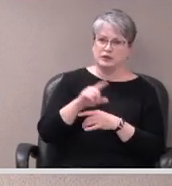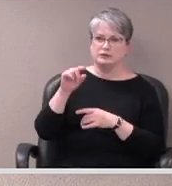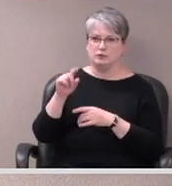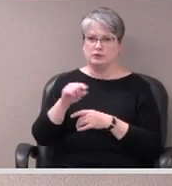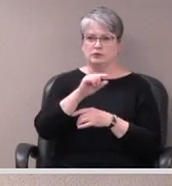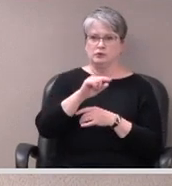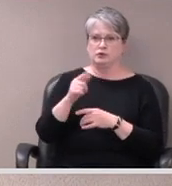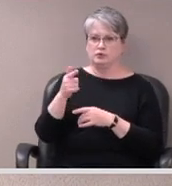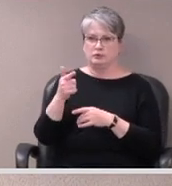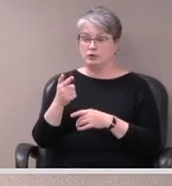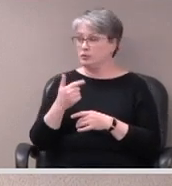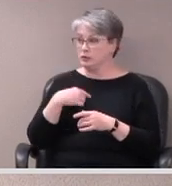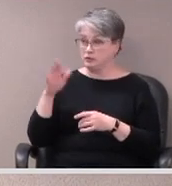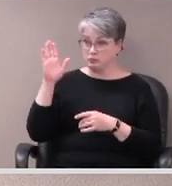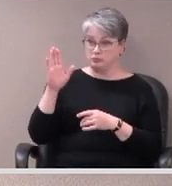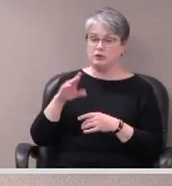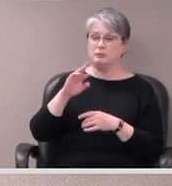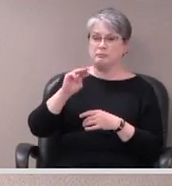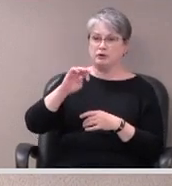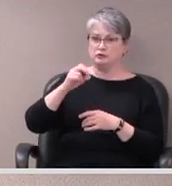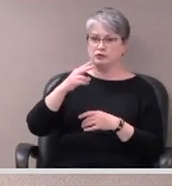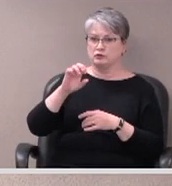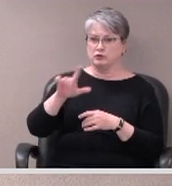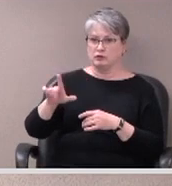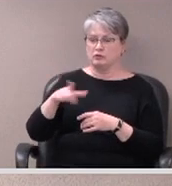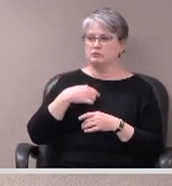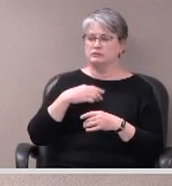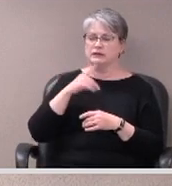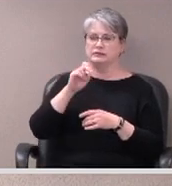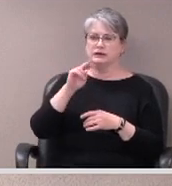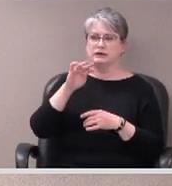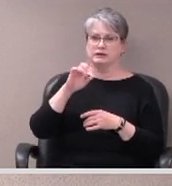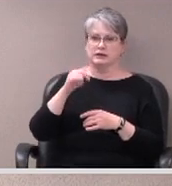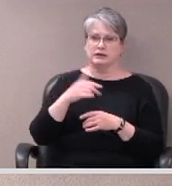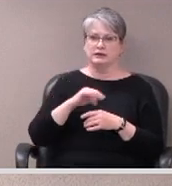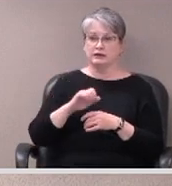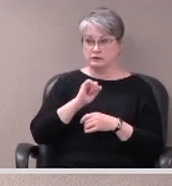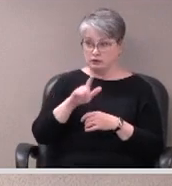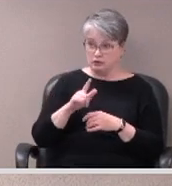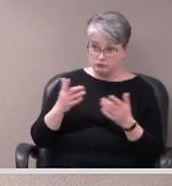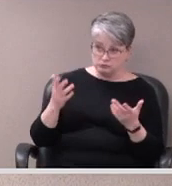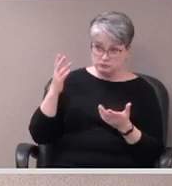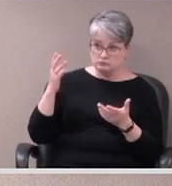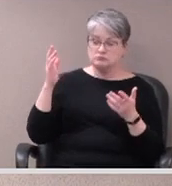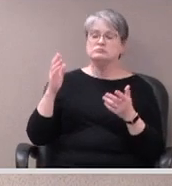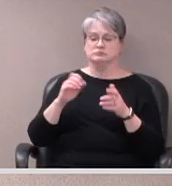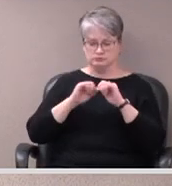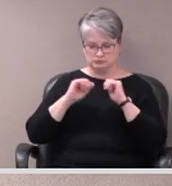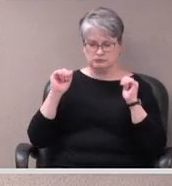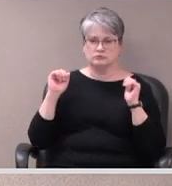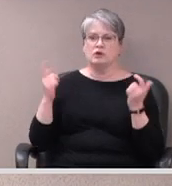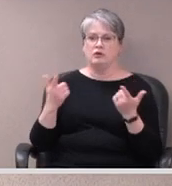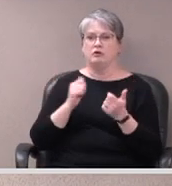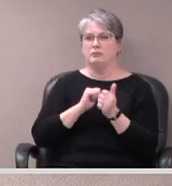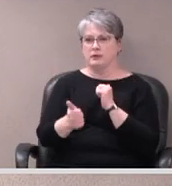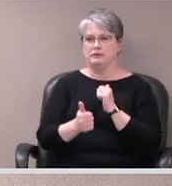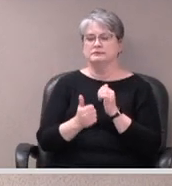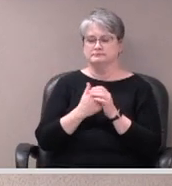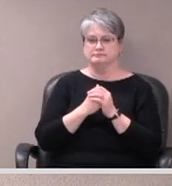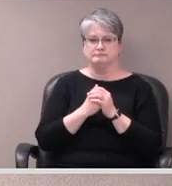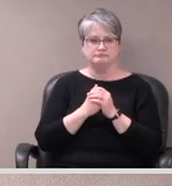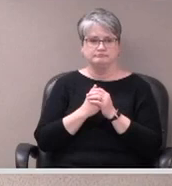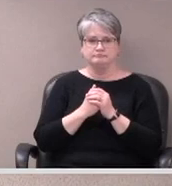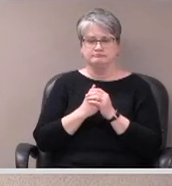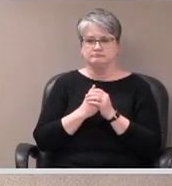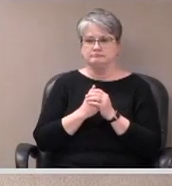2020-2021? Is there a motion? Board Member Marshall, second by Board Member Duncan. All those in favor? It passes unanimously. Thank you